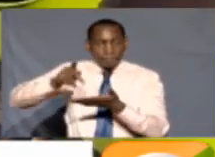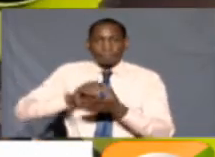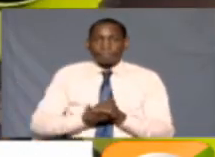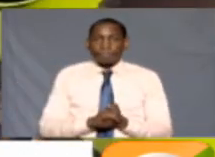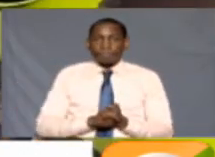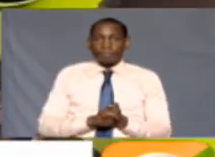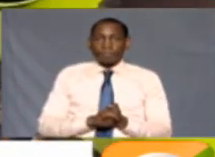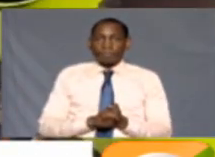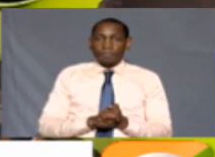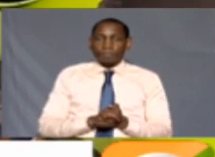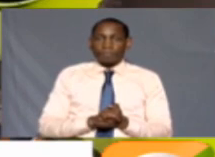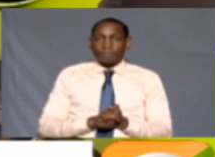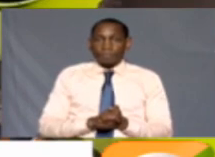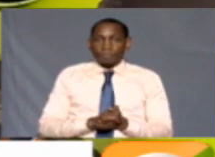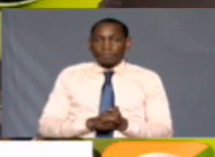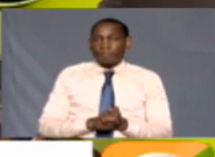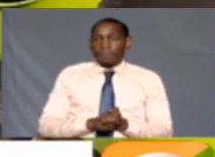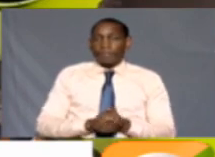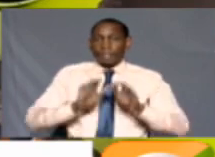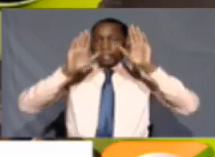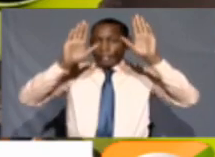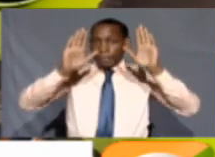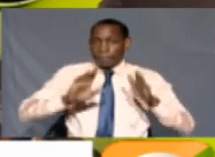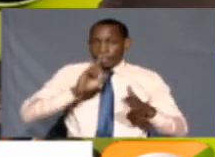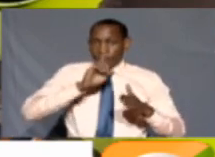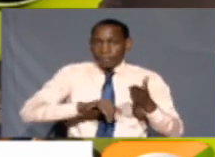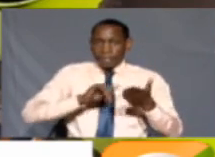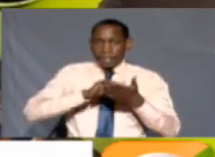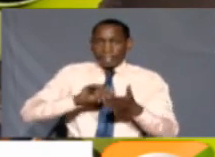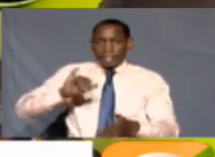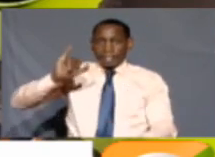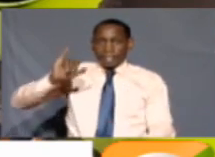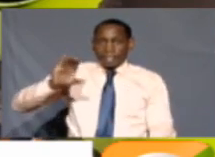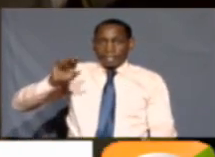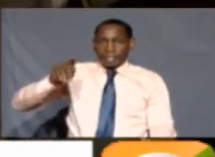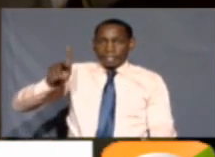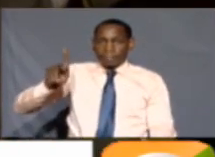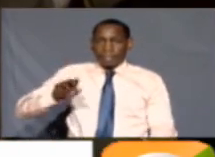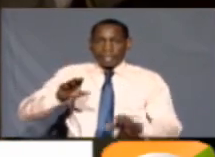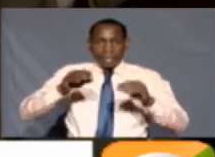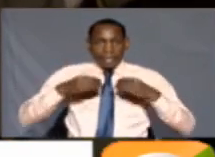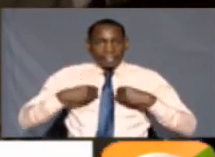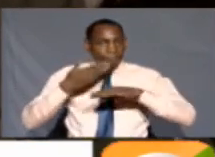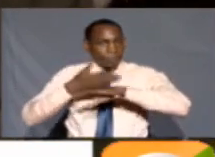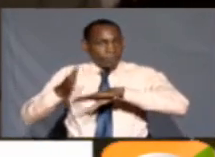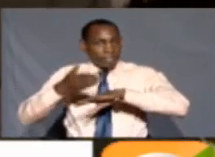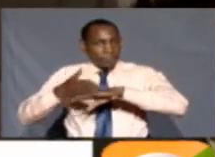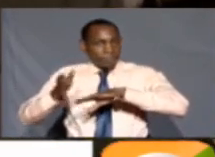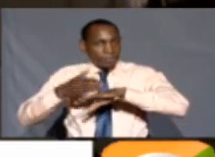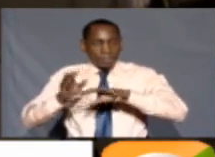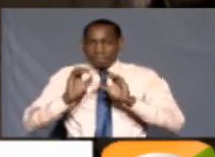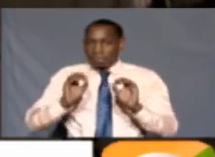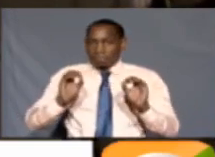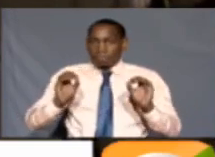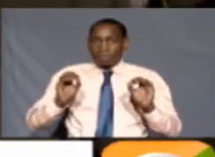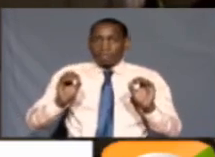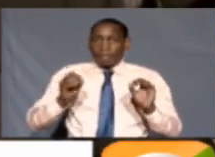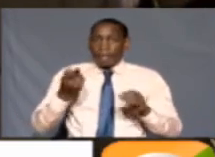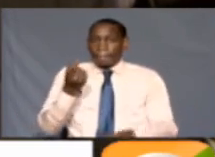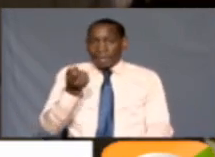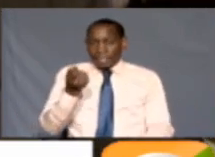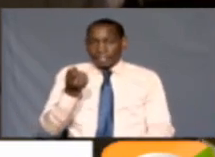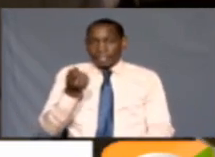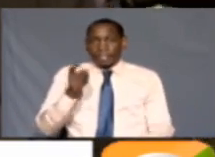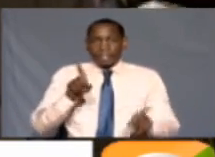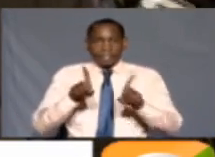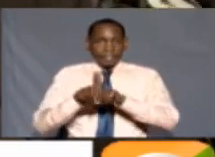And it's important that at ISPAC we do not condone misappropriation of funds.